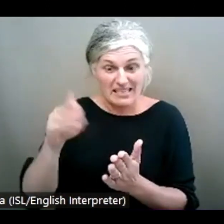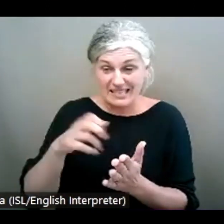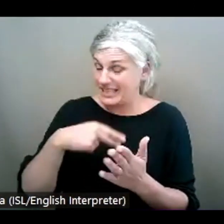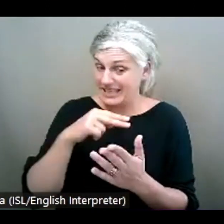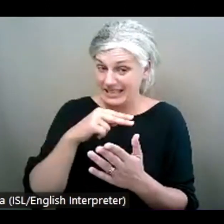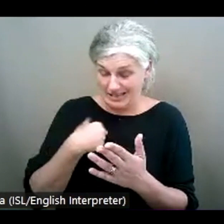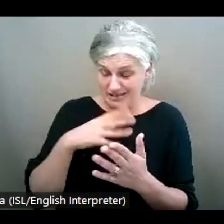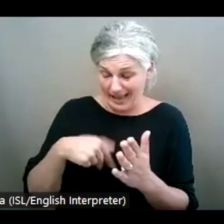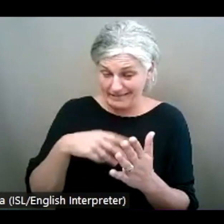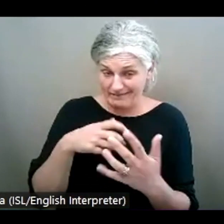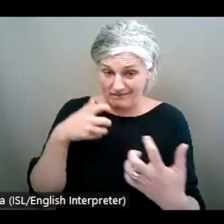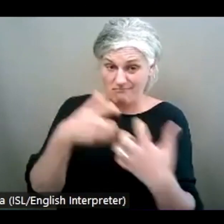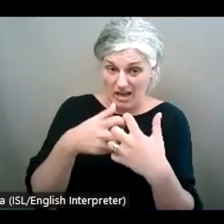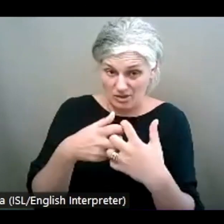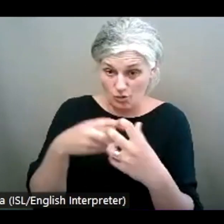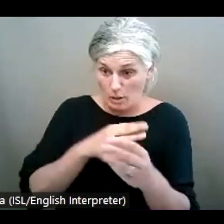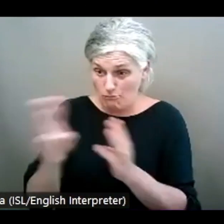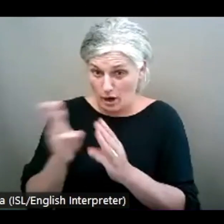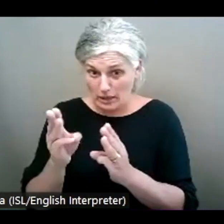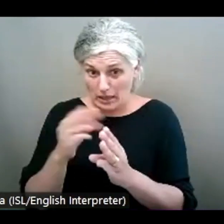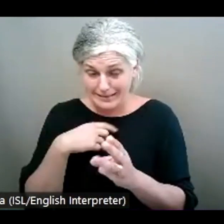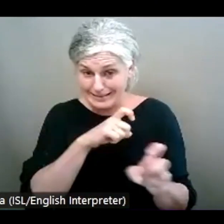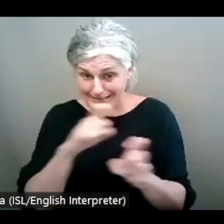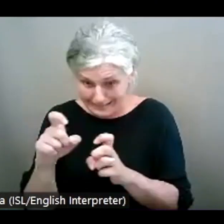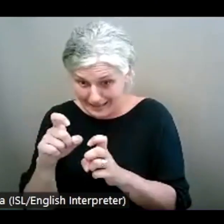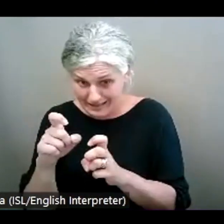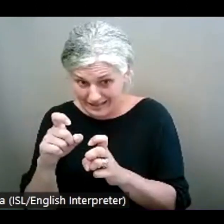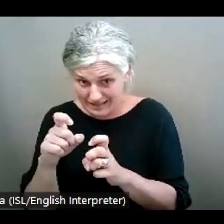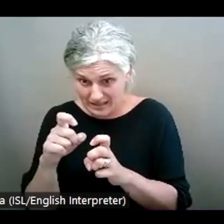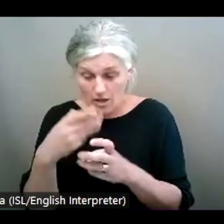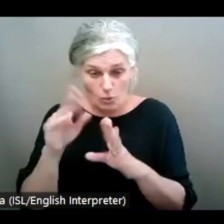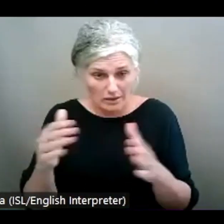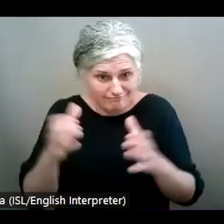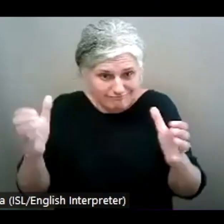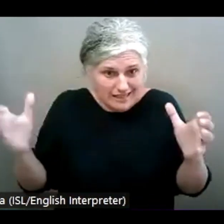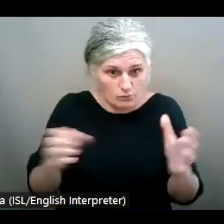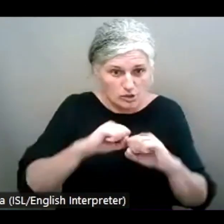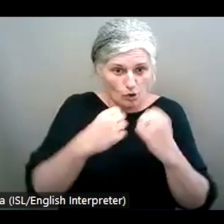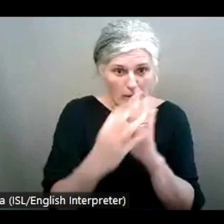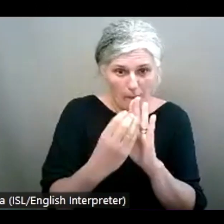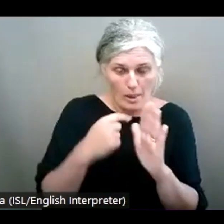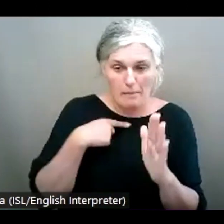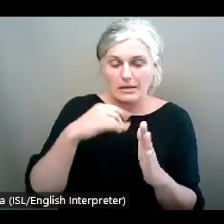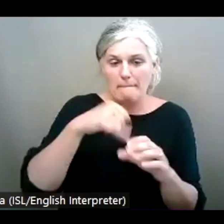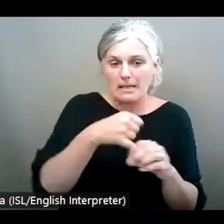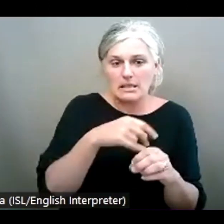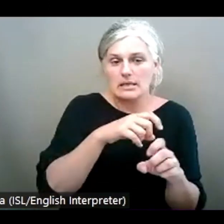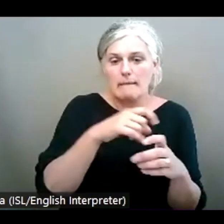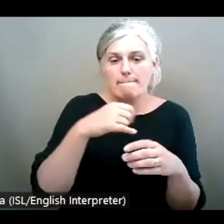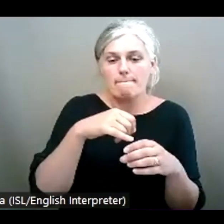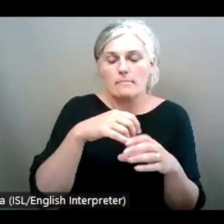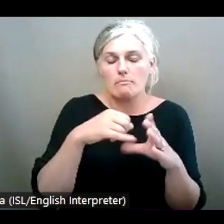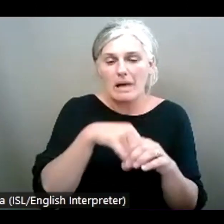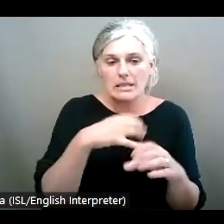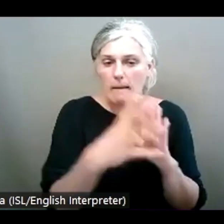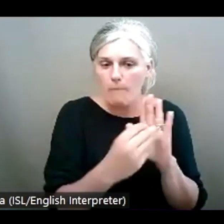social model, and they're not, they're medical model. But in the medical model, disabled people, they just exist. But with the social model and with